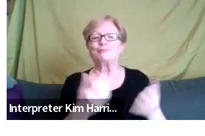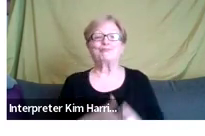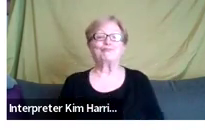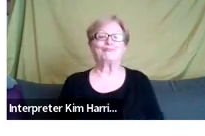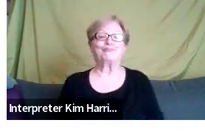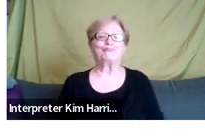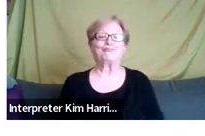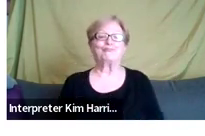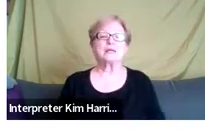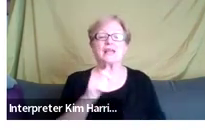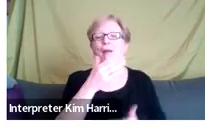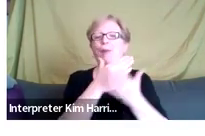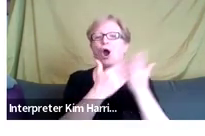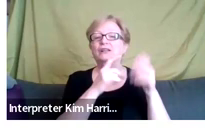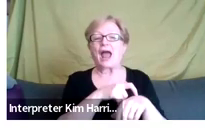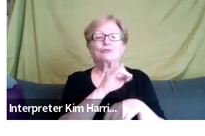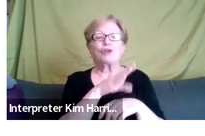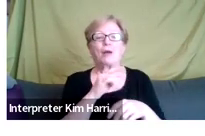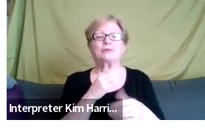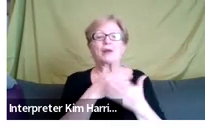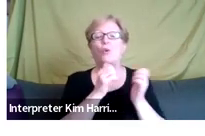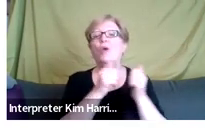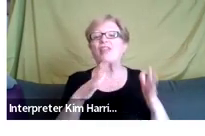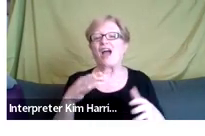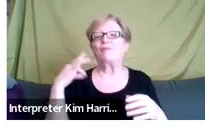Yeah, part-time jobs without benefits.